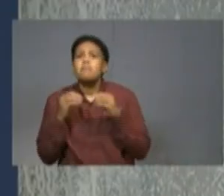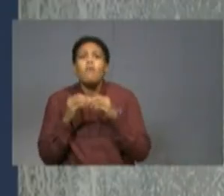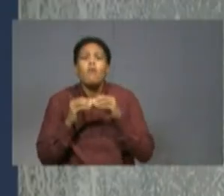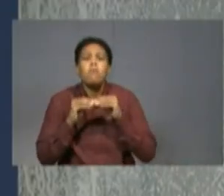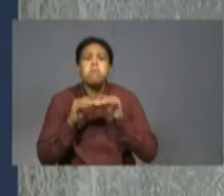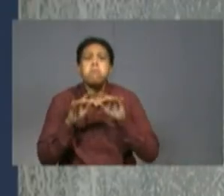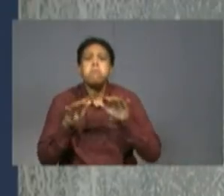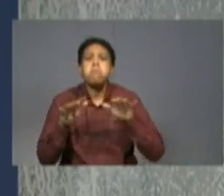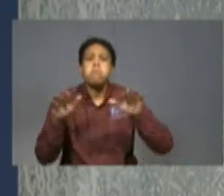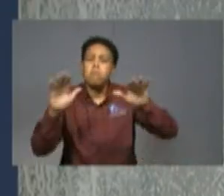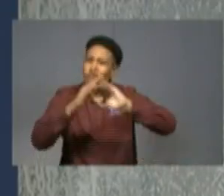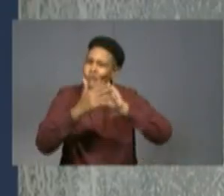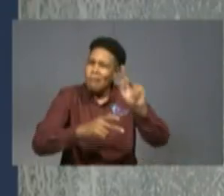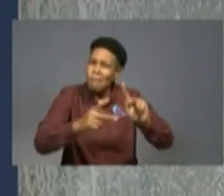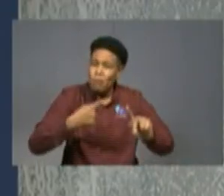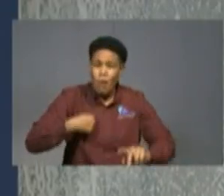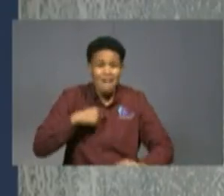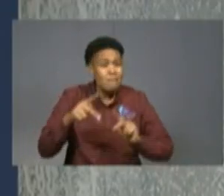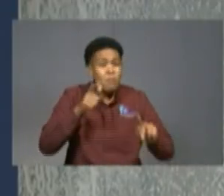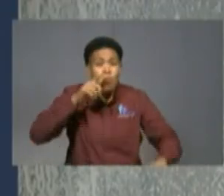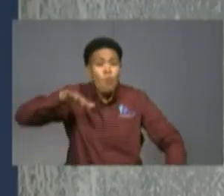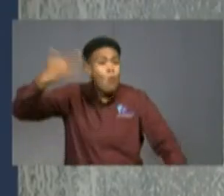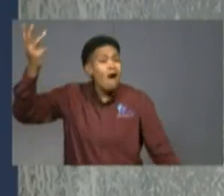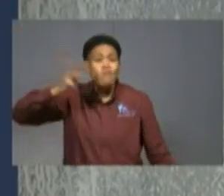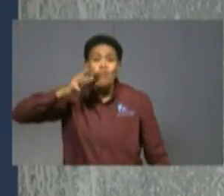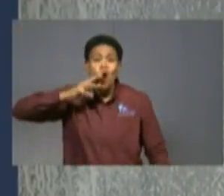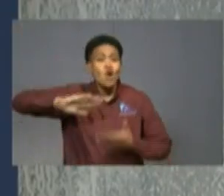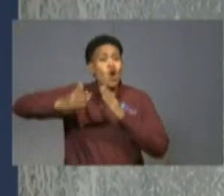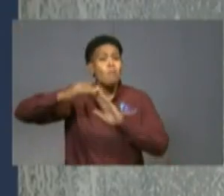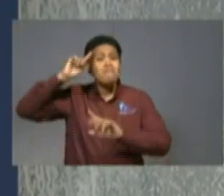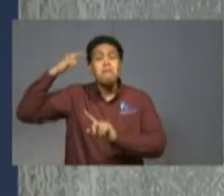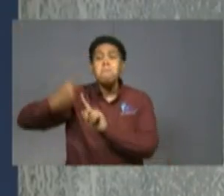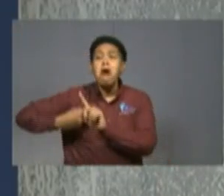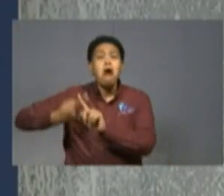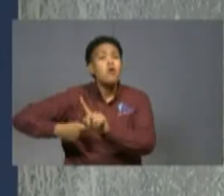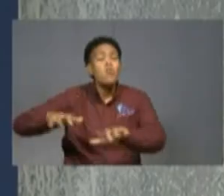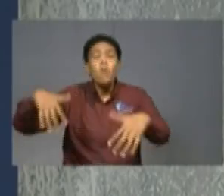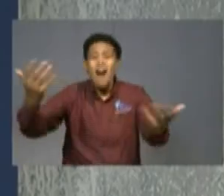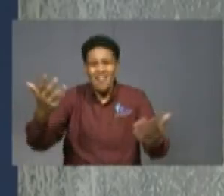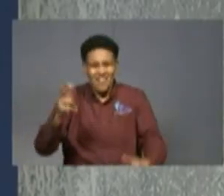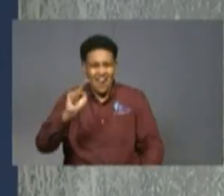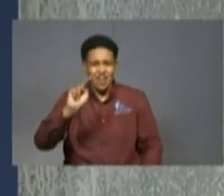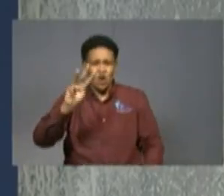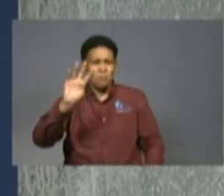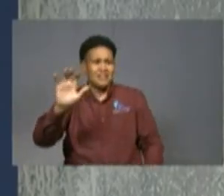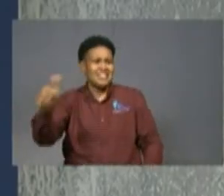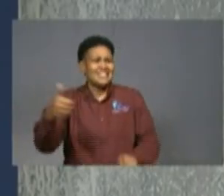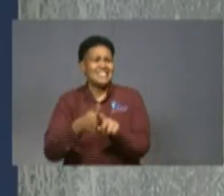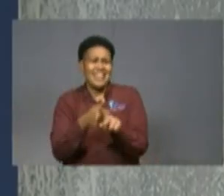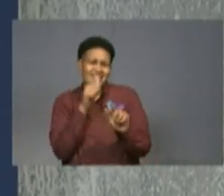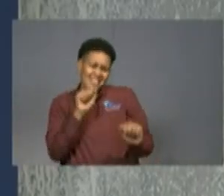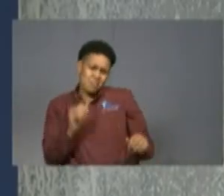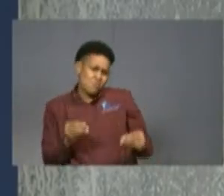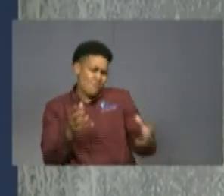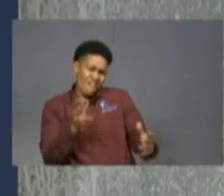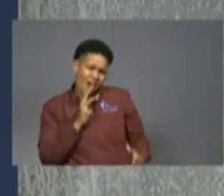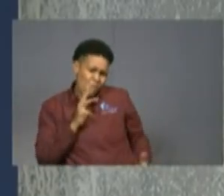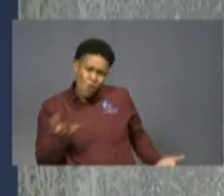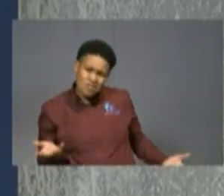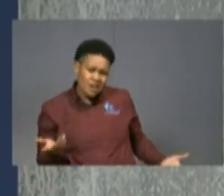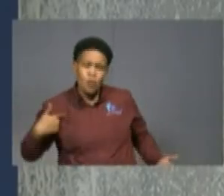Jamaican people. We have people who haven't had water in communities for months, and the National Water Commission is not able to provide water. We